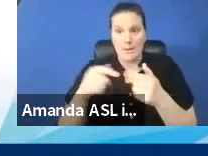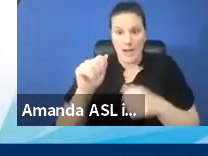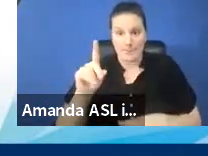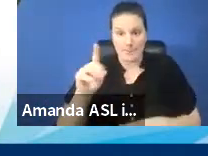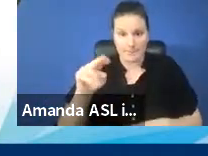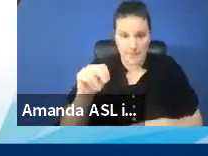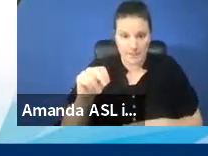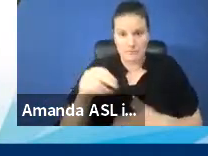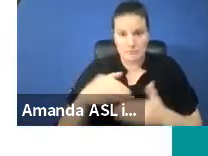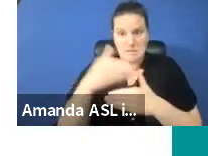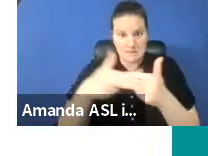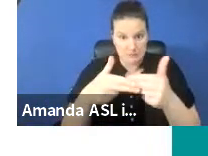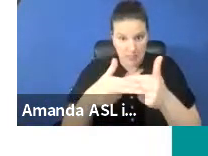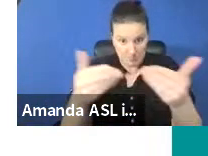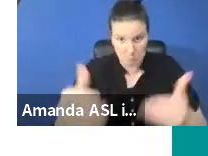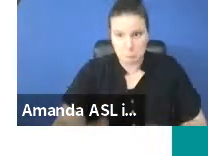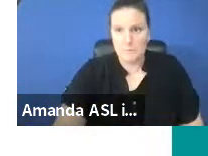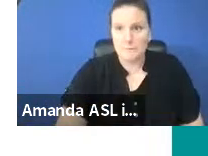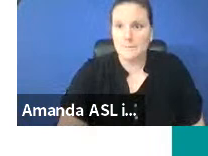let's go to the next slide.